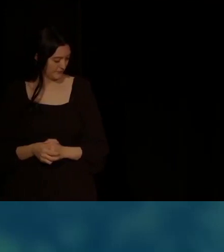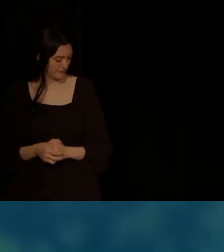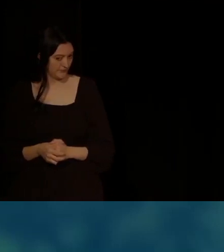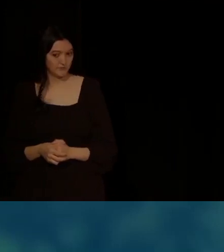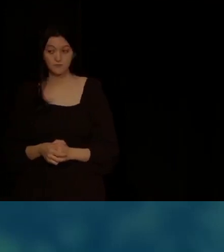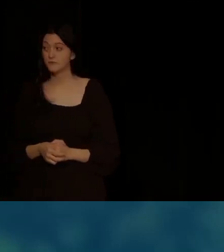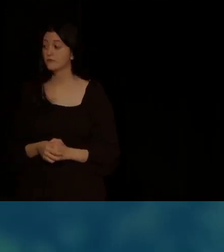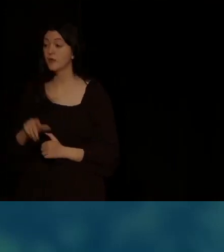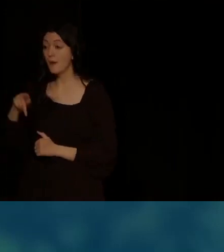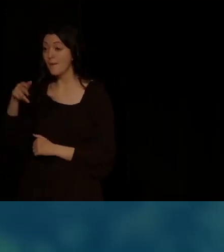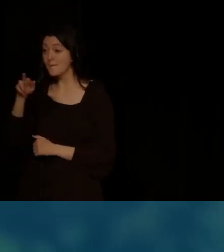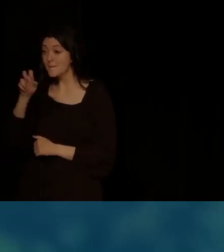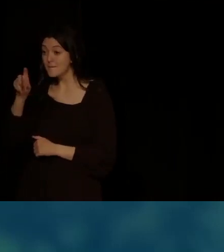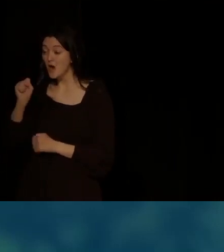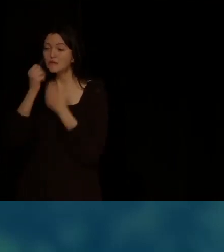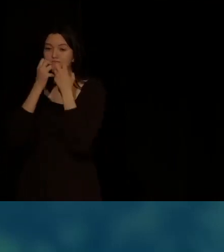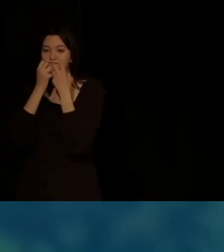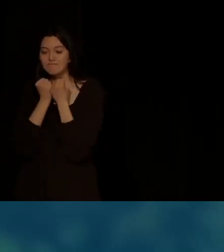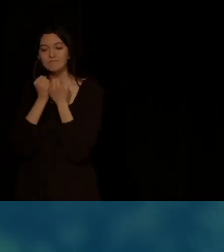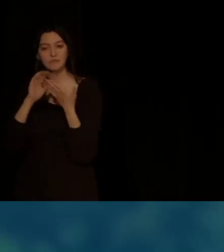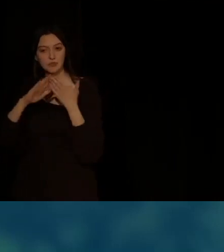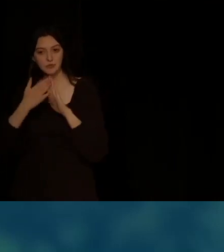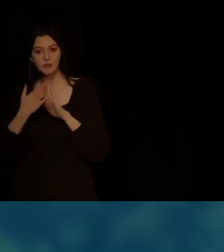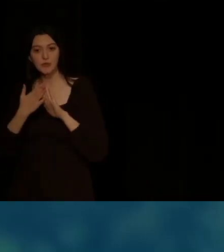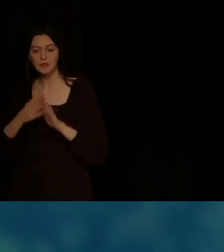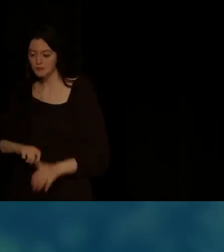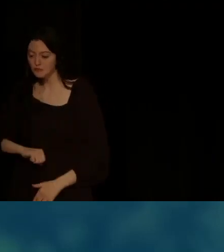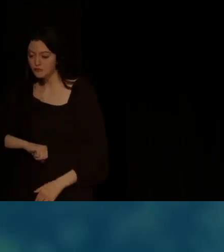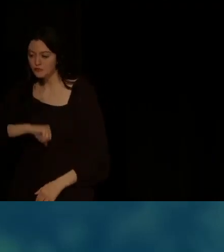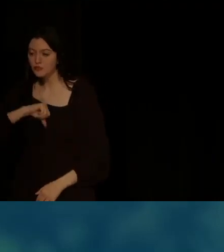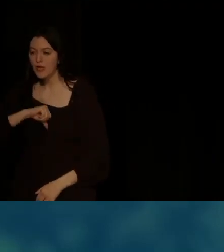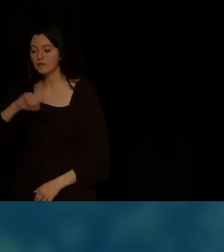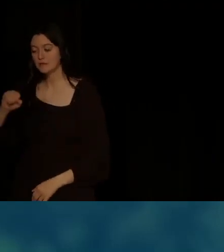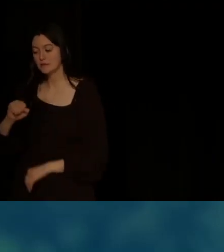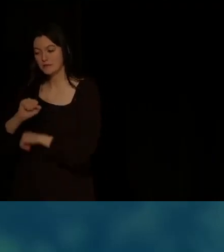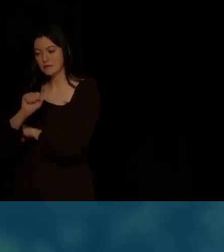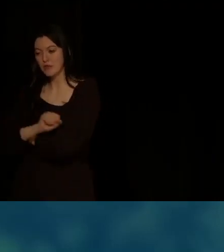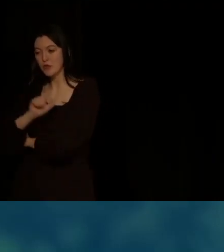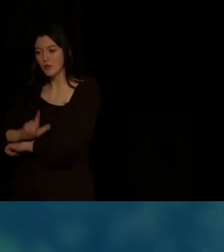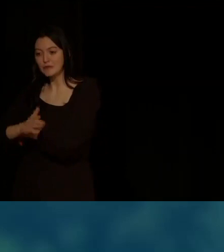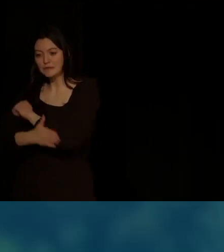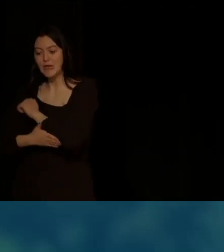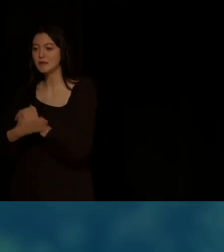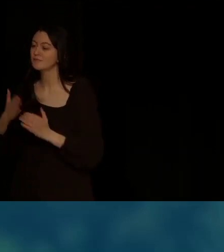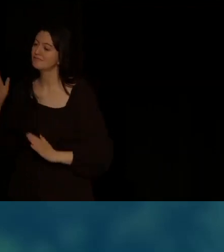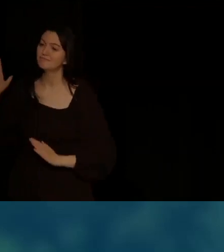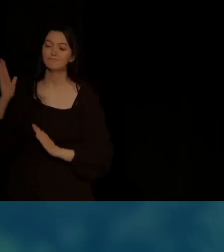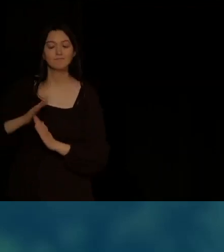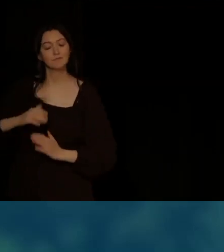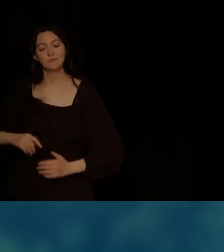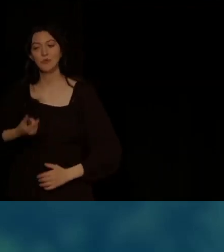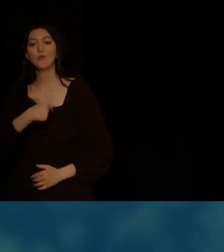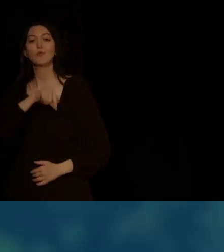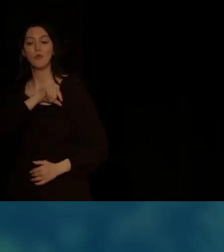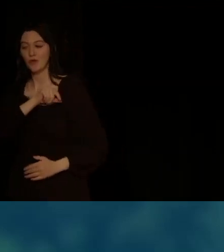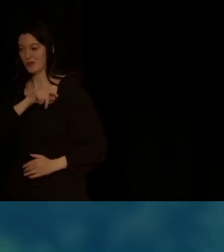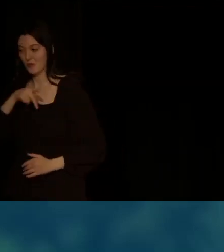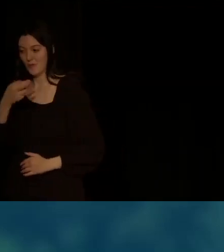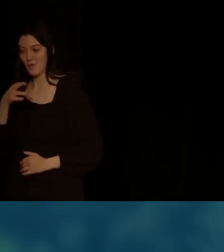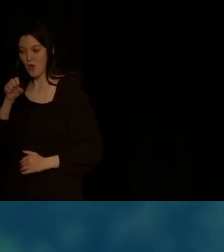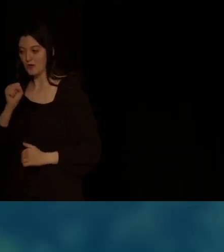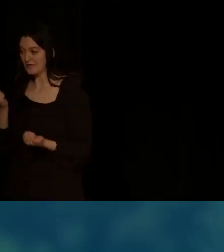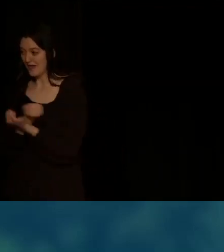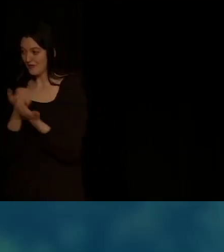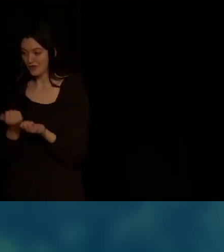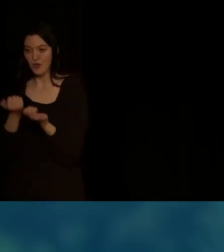Parks are an essential part of any community, and I'm proud that St. Louis County can boast of the quality of our parks and all the amenities they